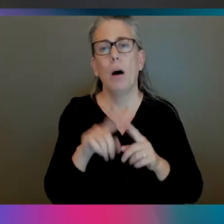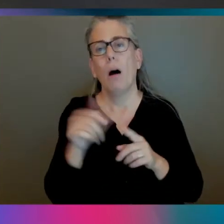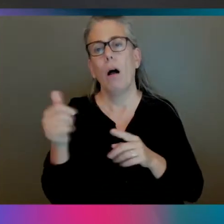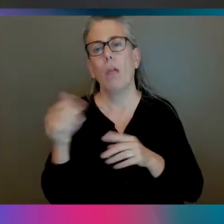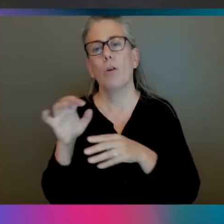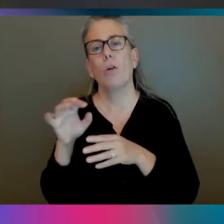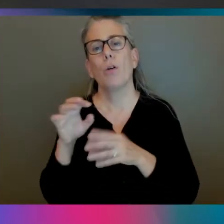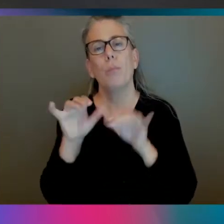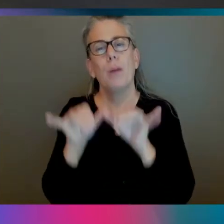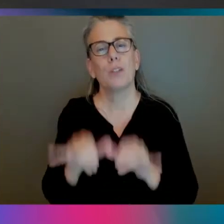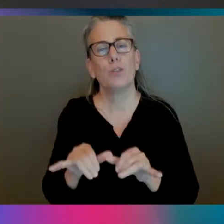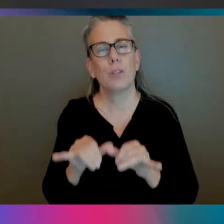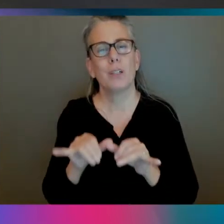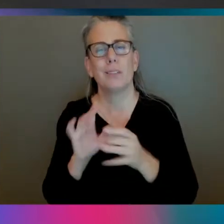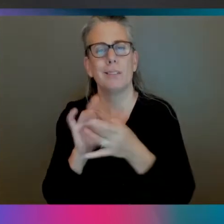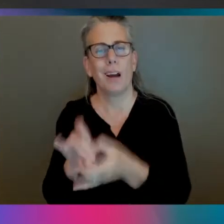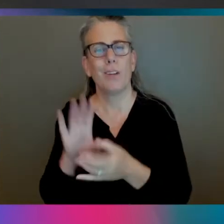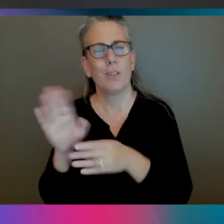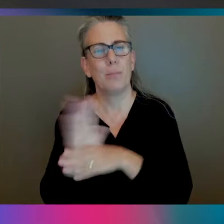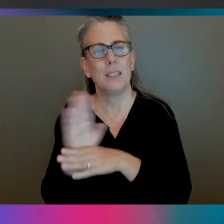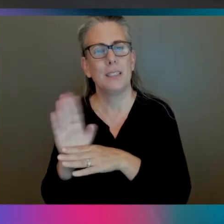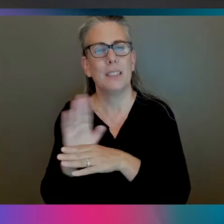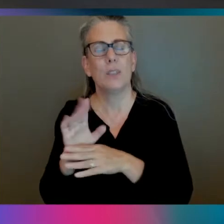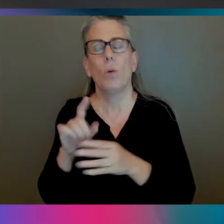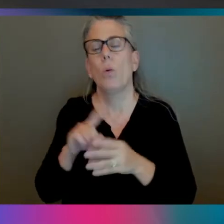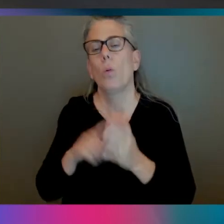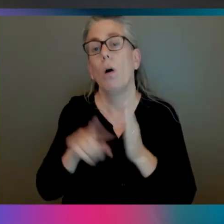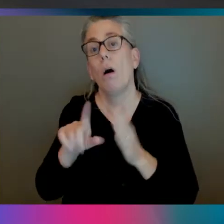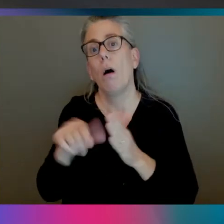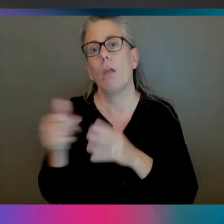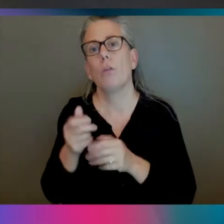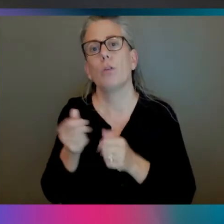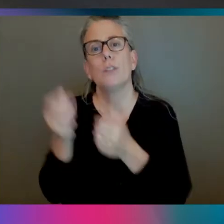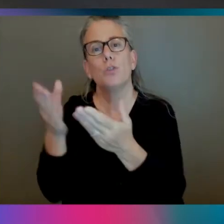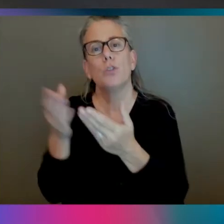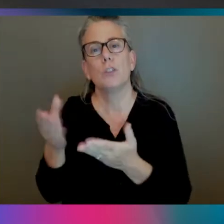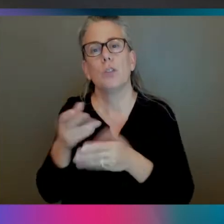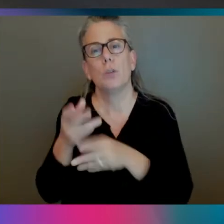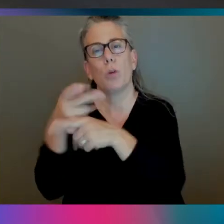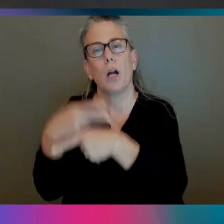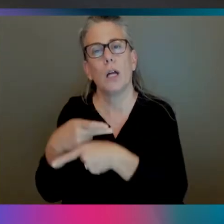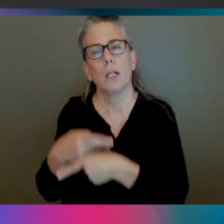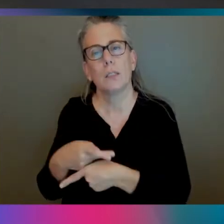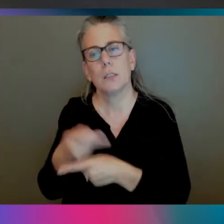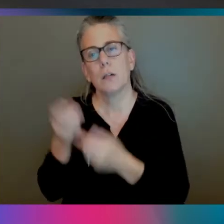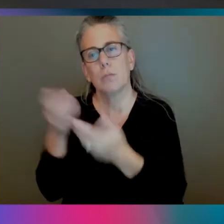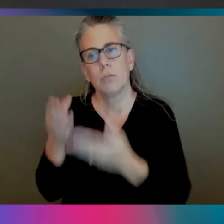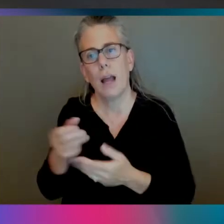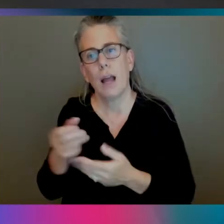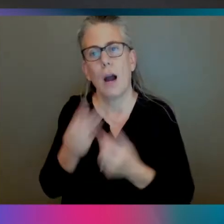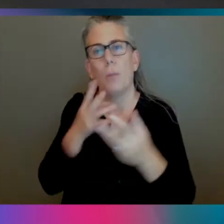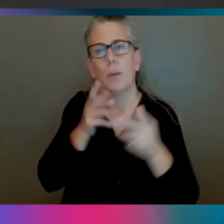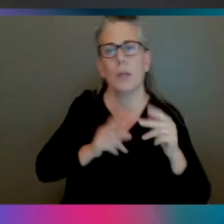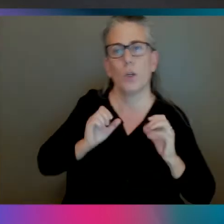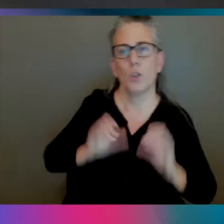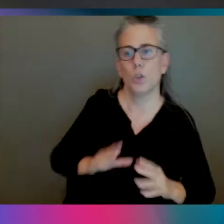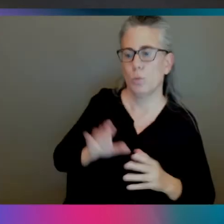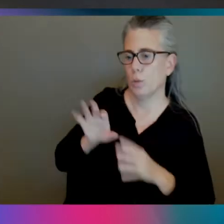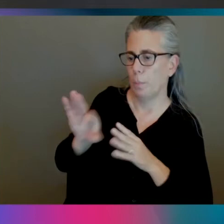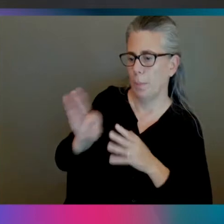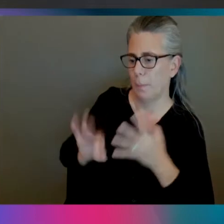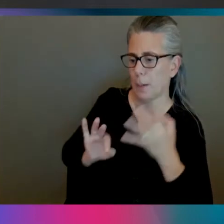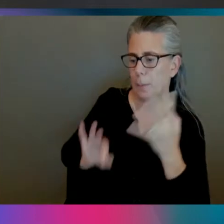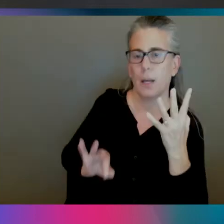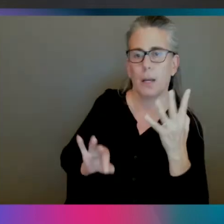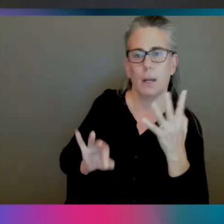clicked on those additional products that we recommended? Yes, right here where it says best practice to optimize against a single metric closest to the business outcome.